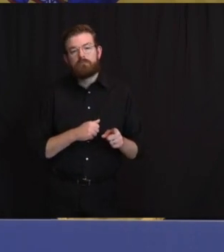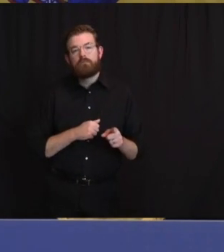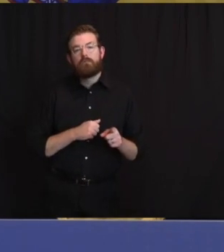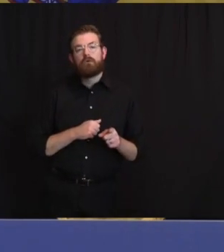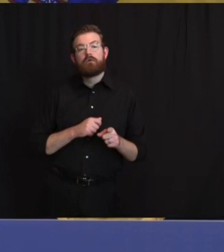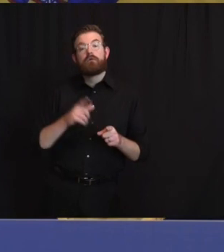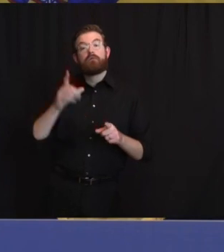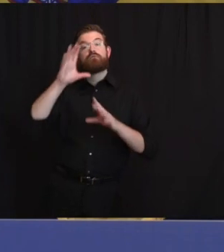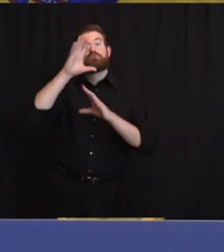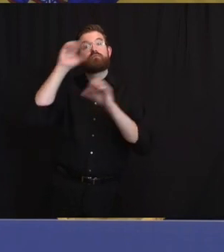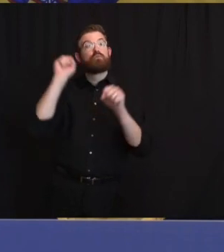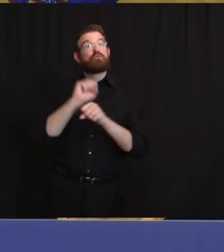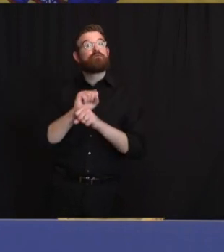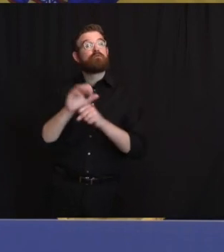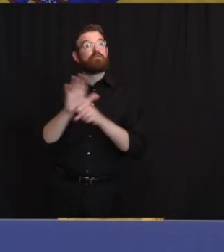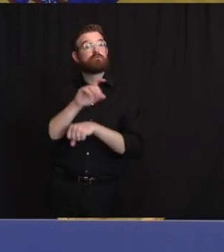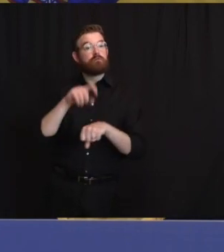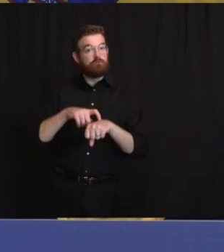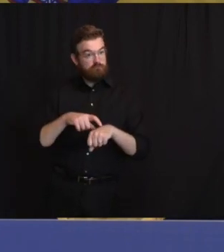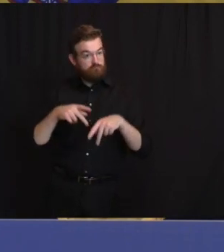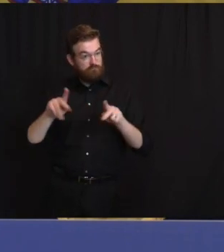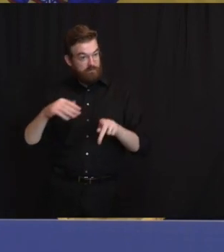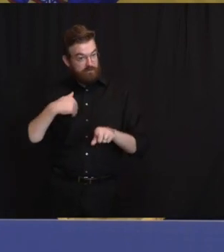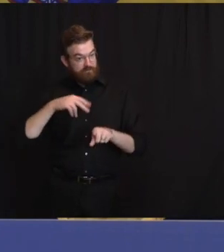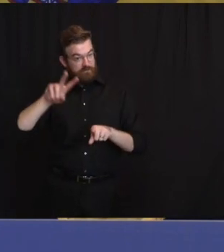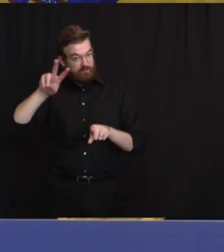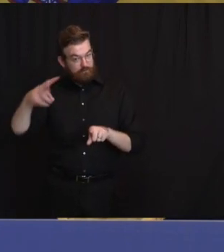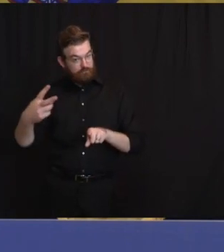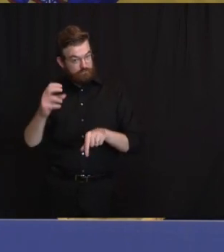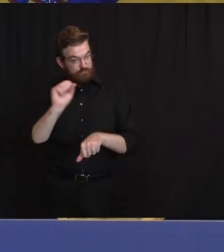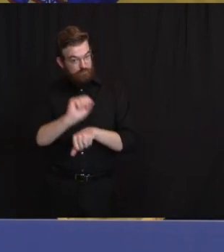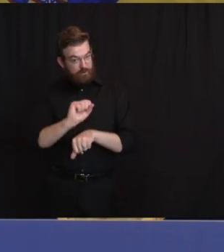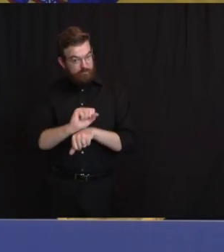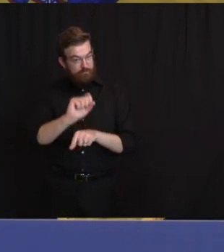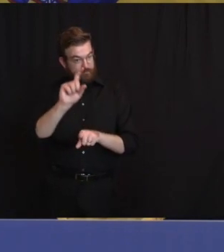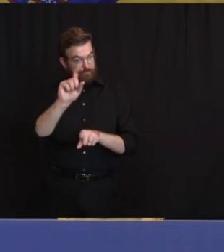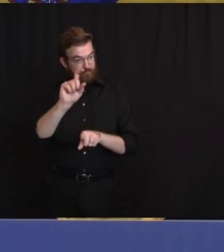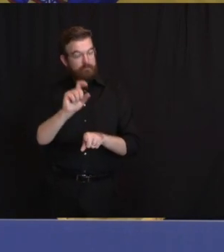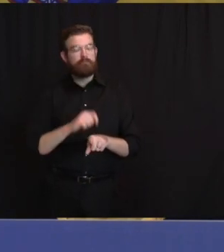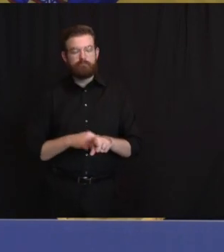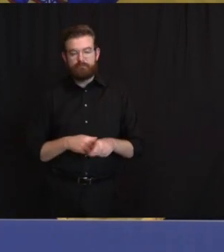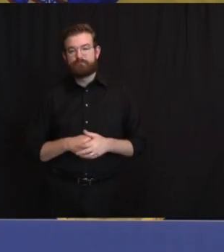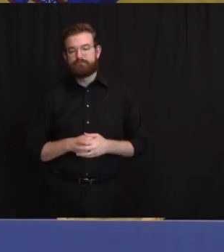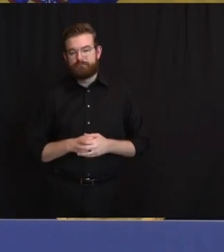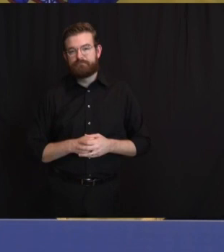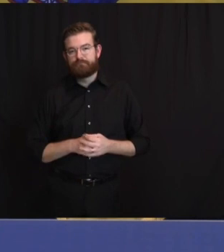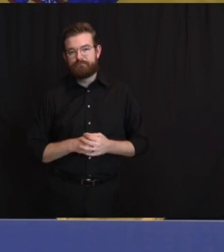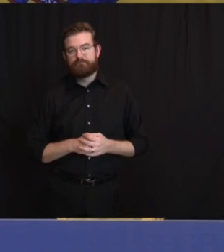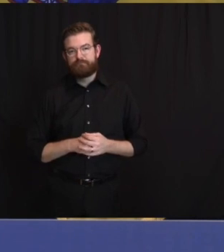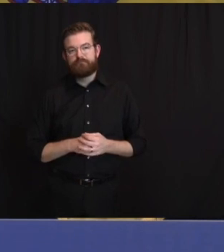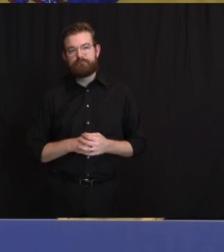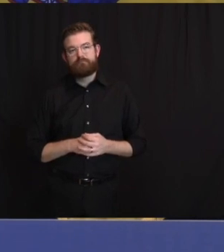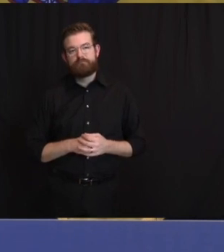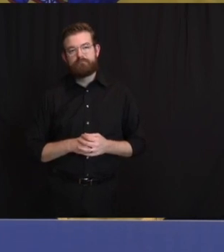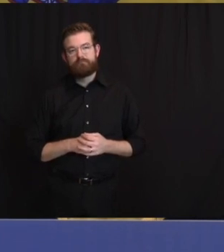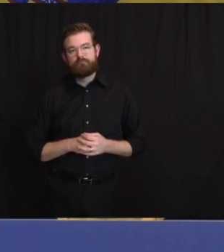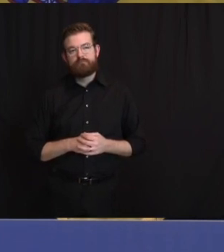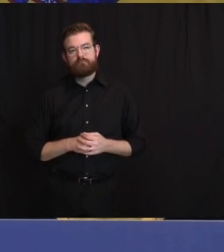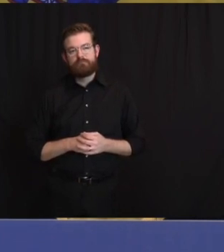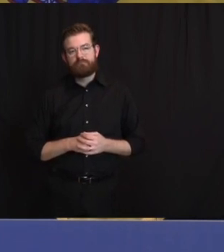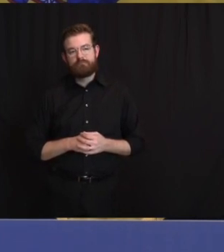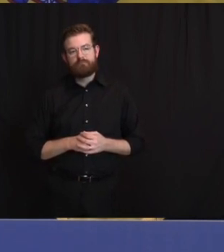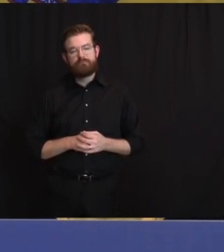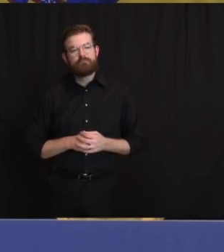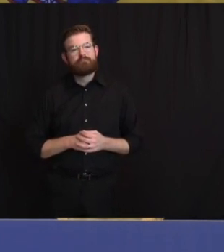confident that it'll be ready in advance of the general election? When do you think that might go online? And finally, Rutgers University still